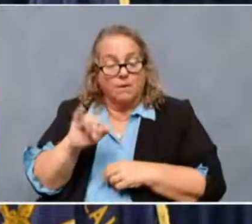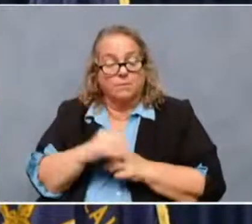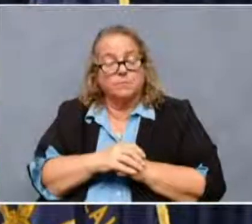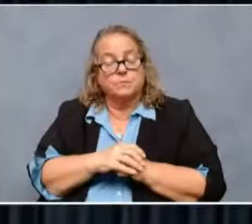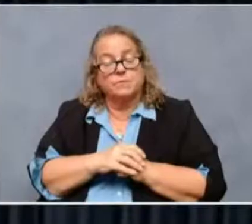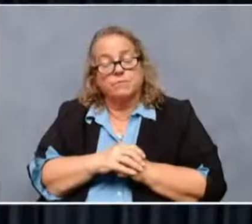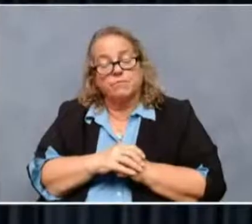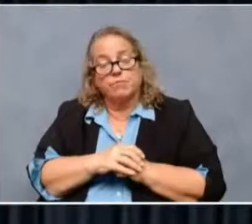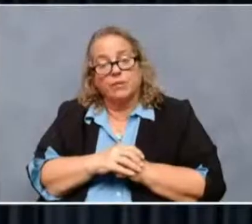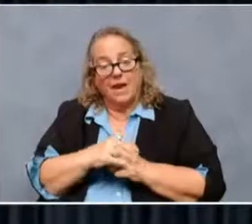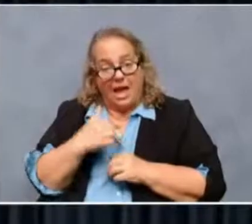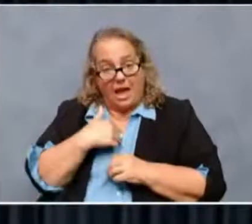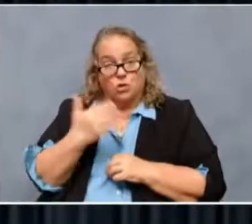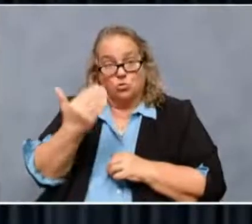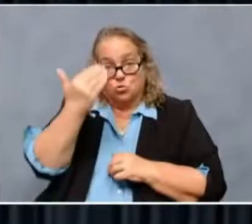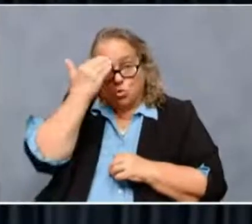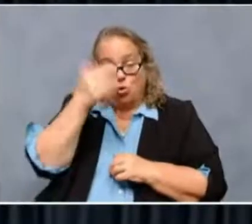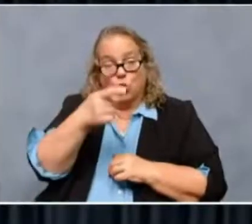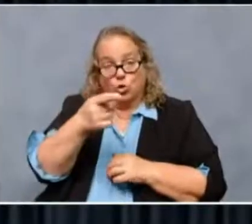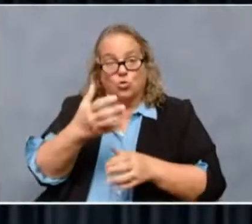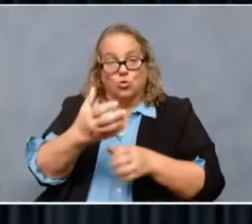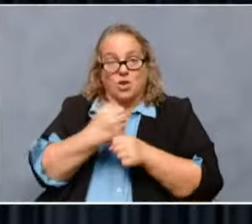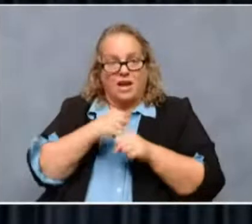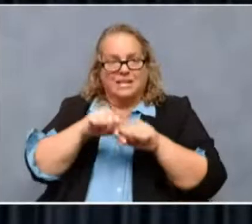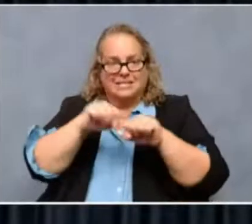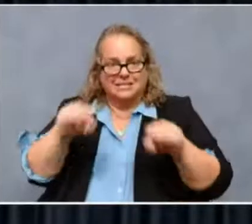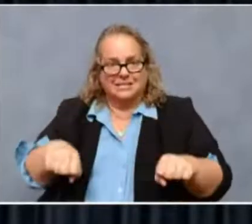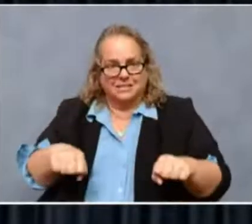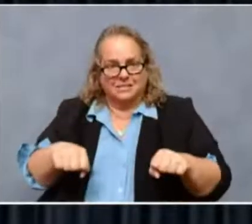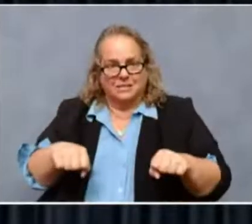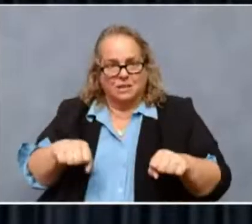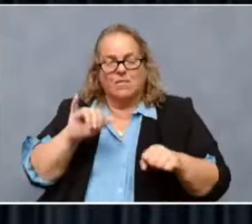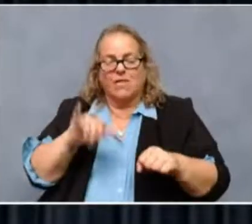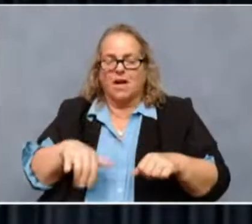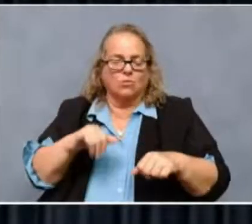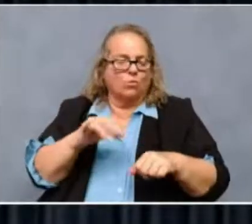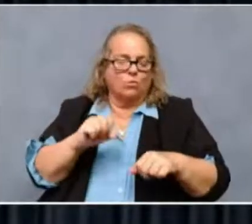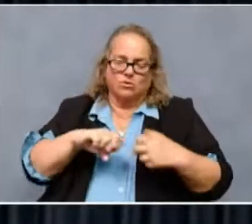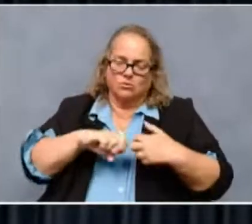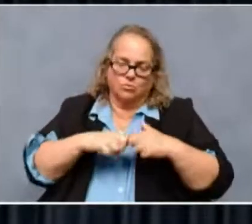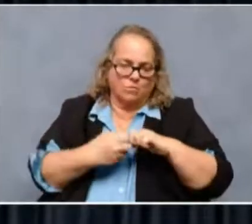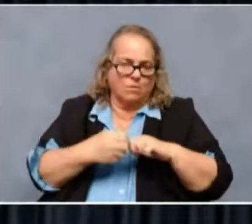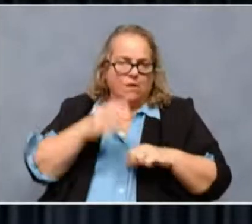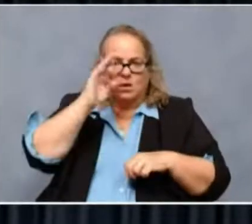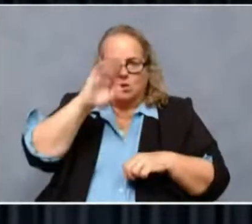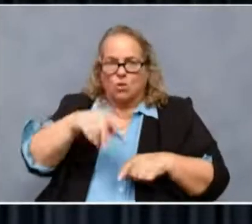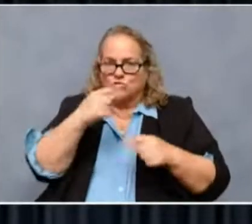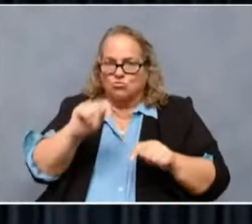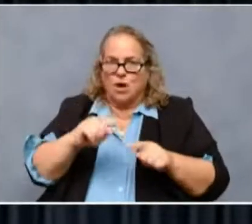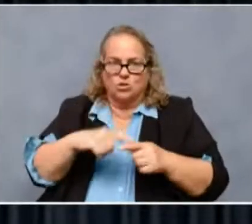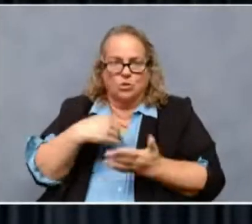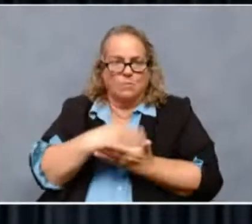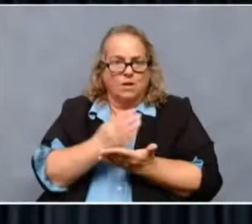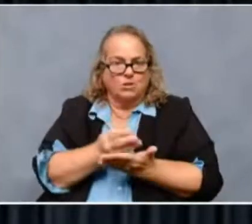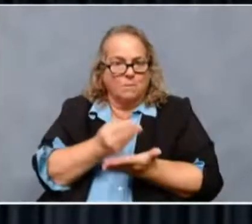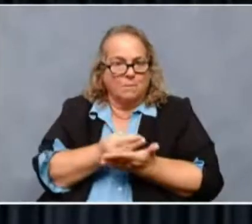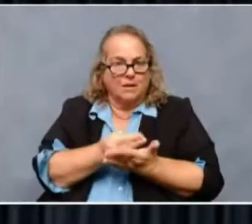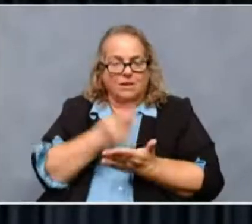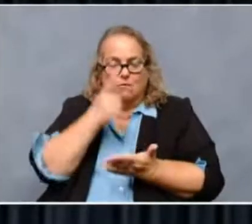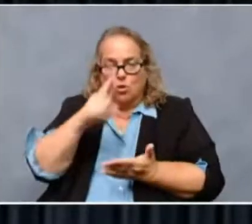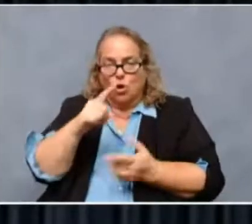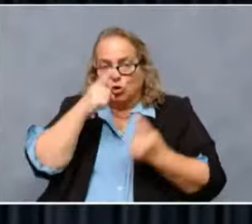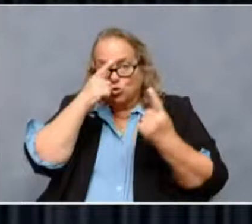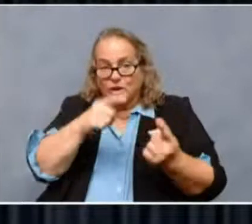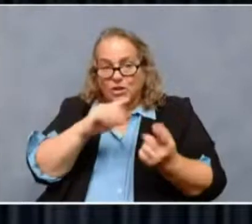I know you inherited a system stretched thin. I know you tried to budget funds for career centers for unemployment offices, that